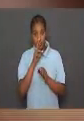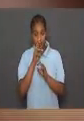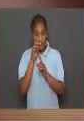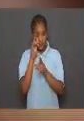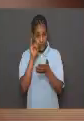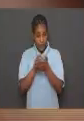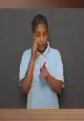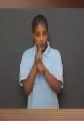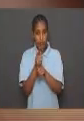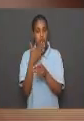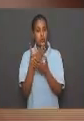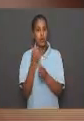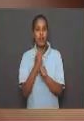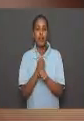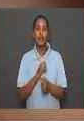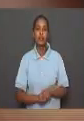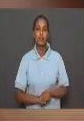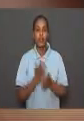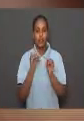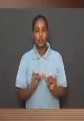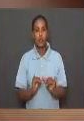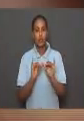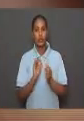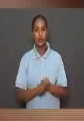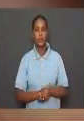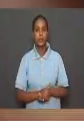correctly, well done. Let us continue.